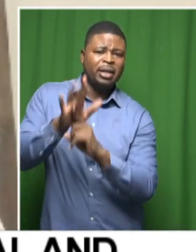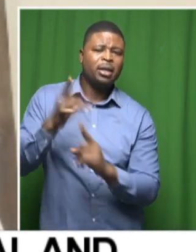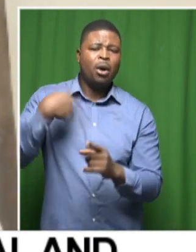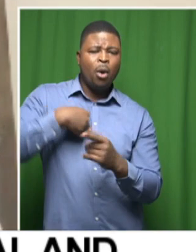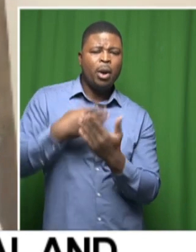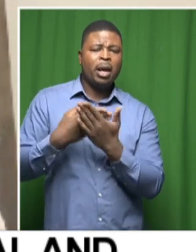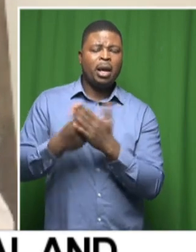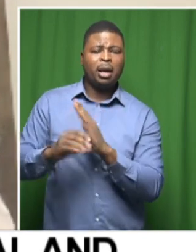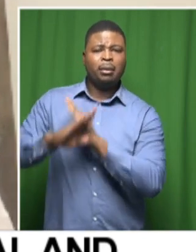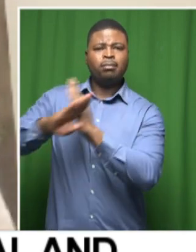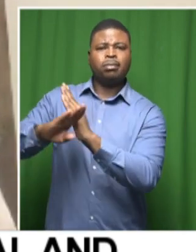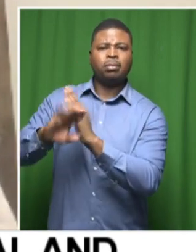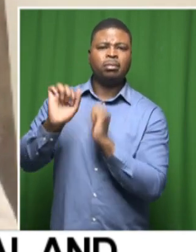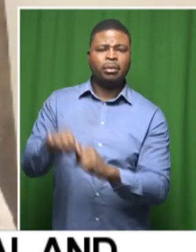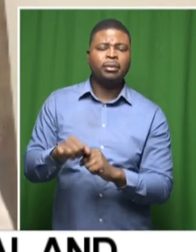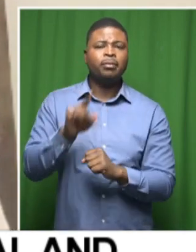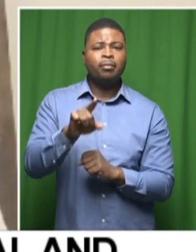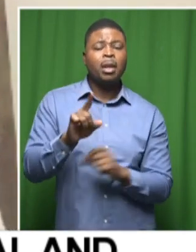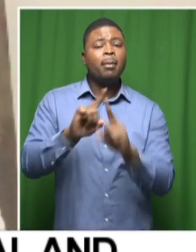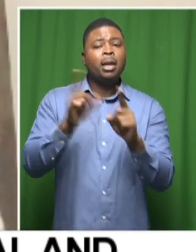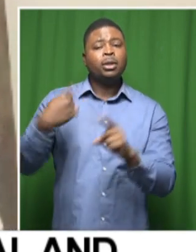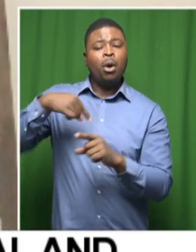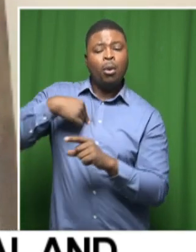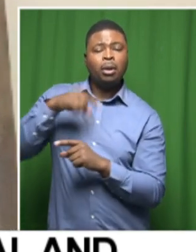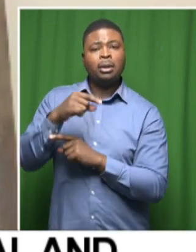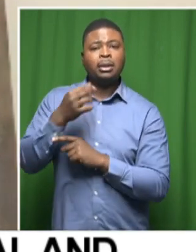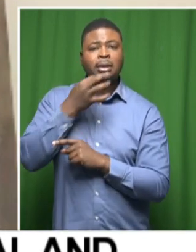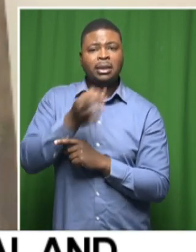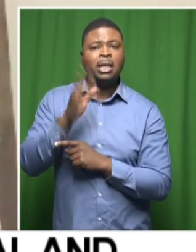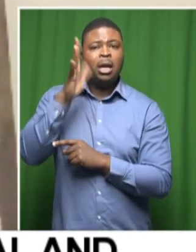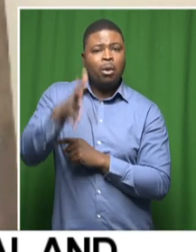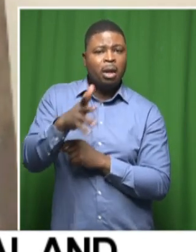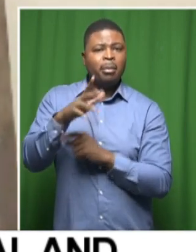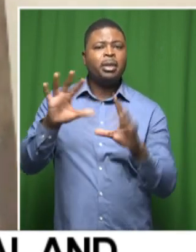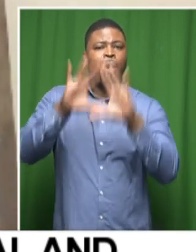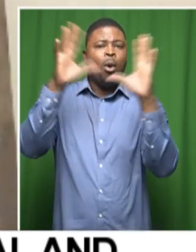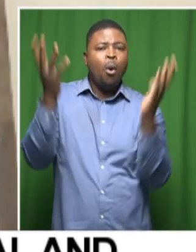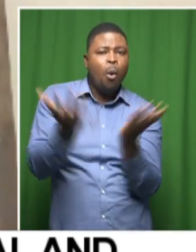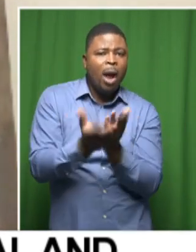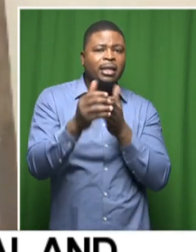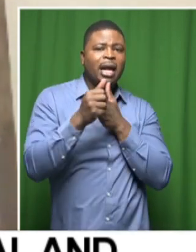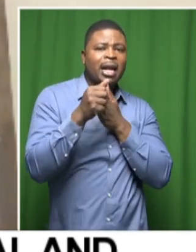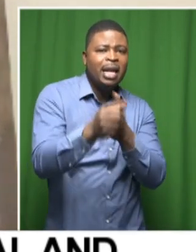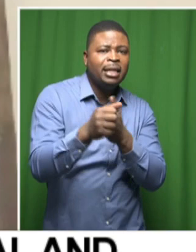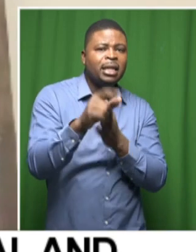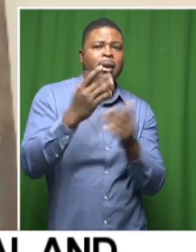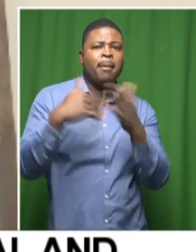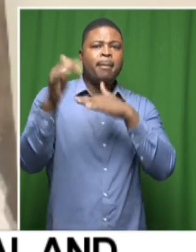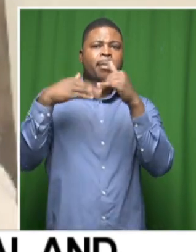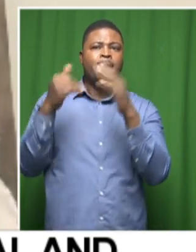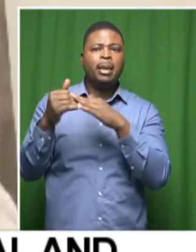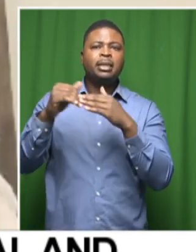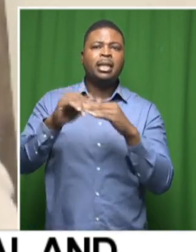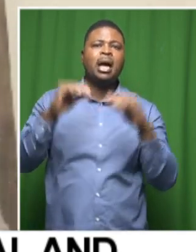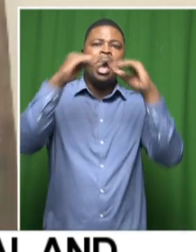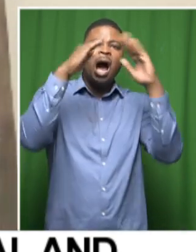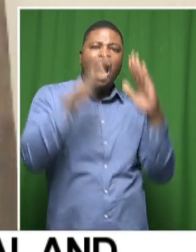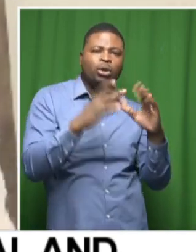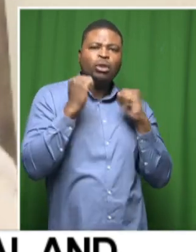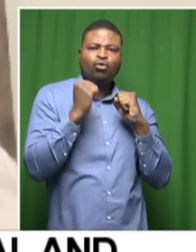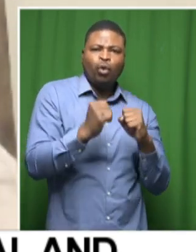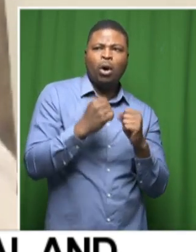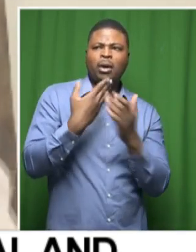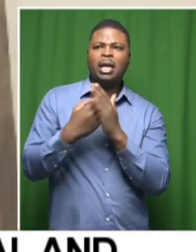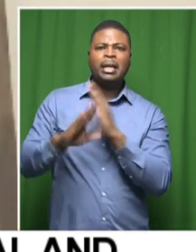got to ask ourselves, are we going to be the world's leading authority on how to build flood-proof housing? Now, if you did that